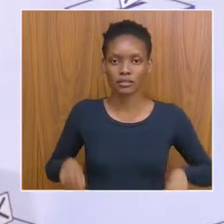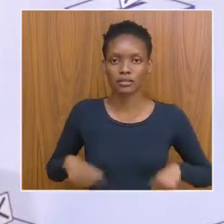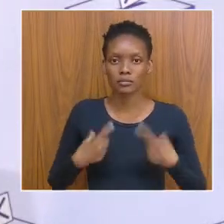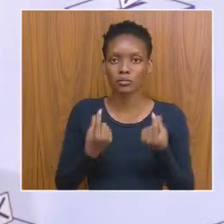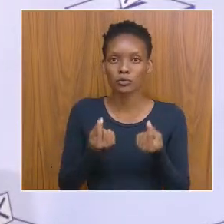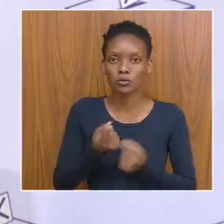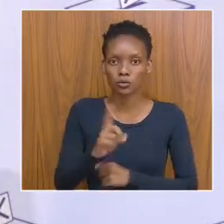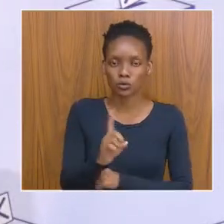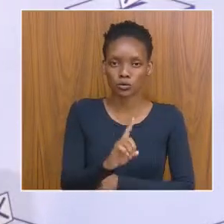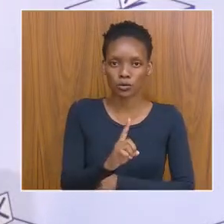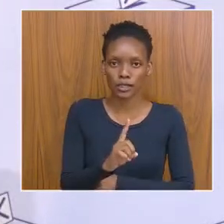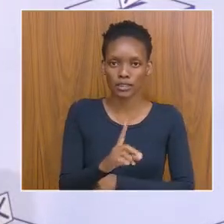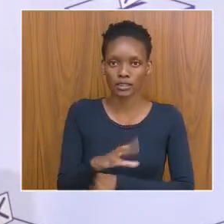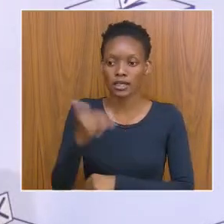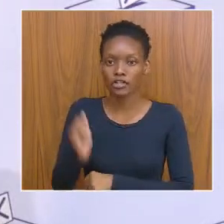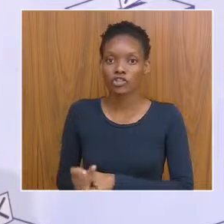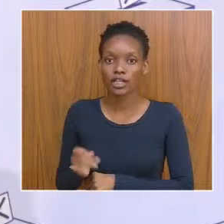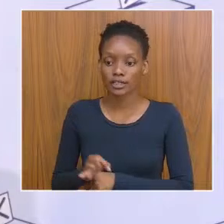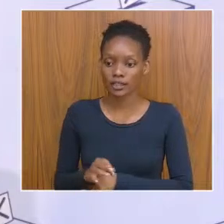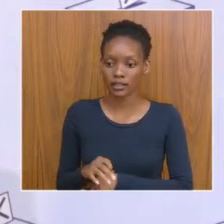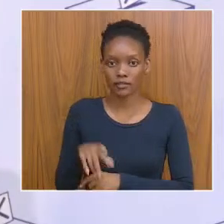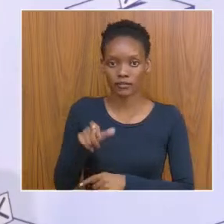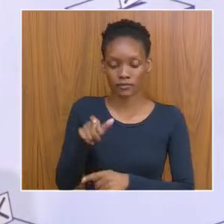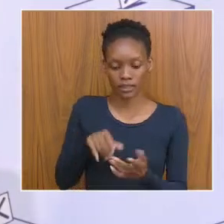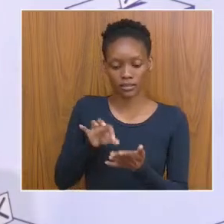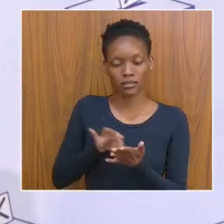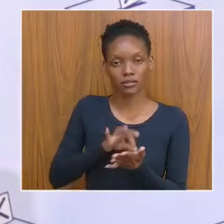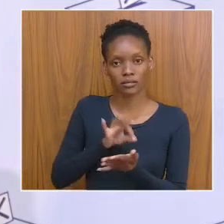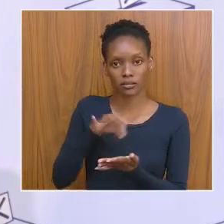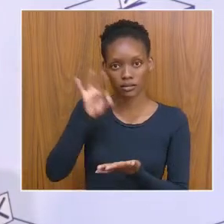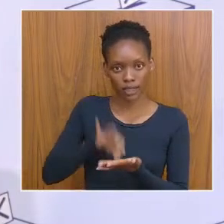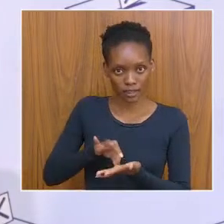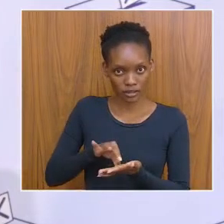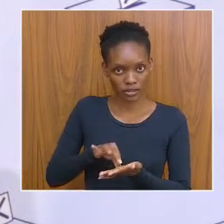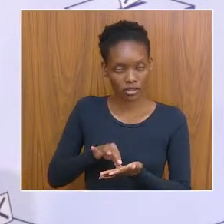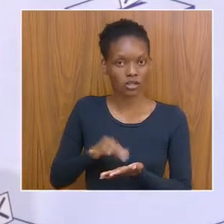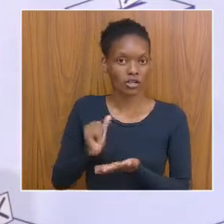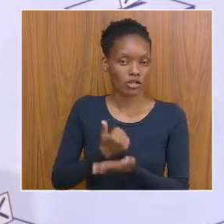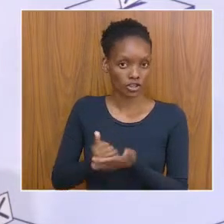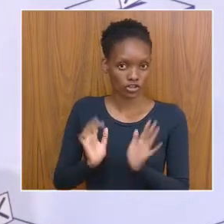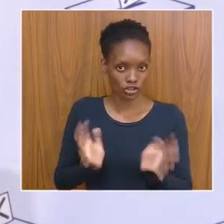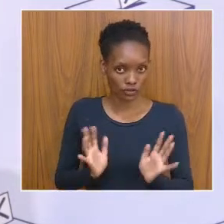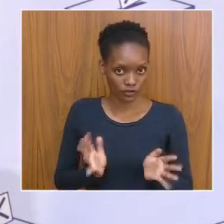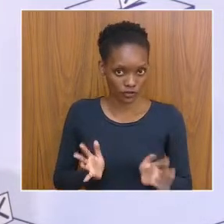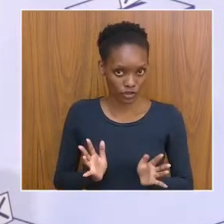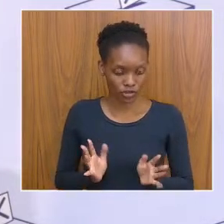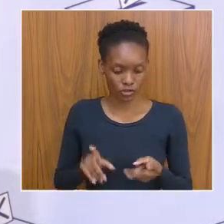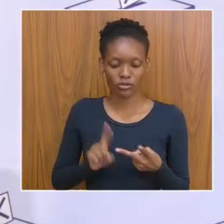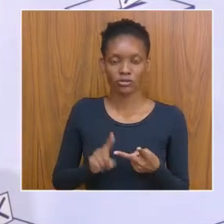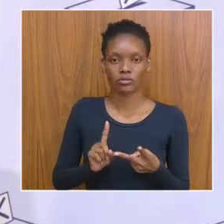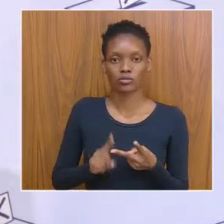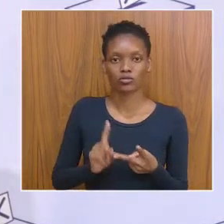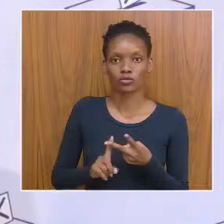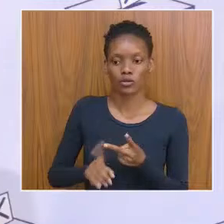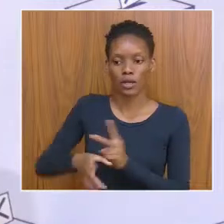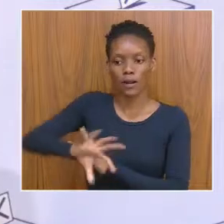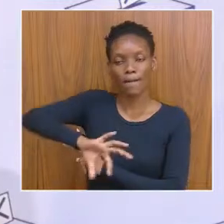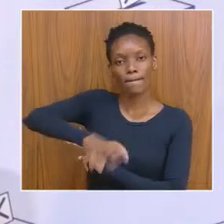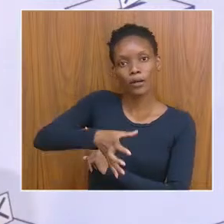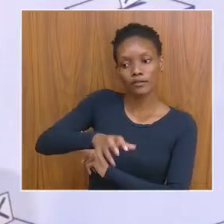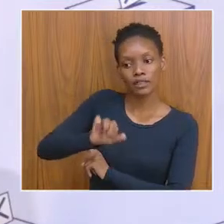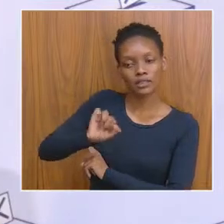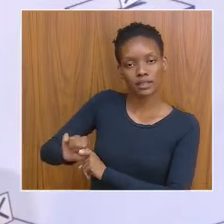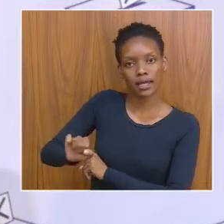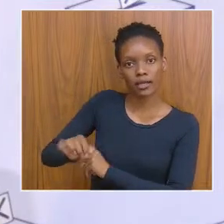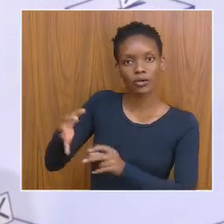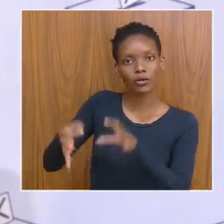it checks if the people are registered. Two, if the people are registered voters in a province in which the candidate intends